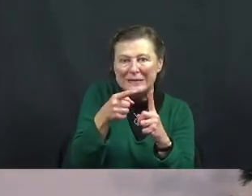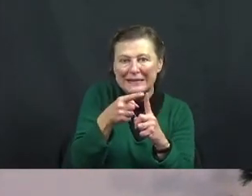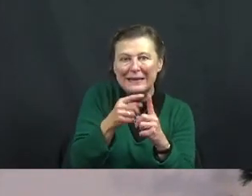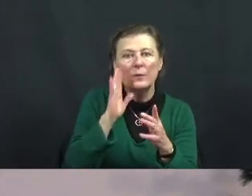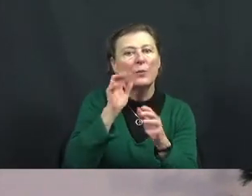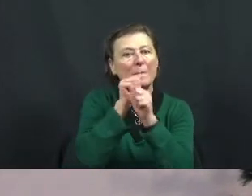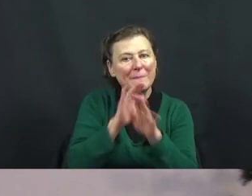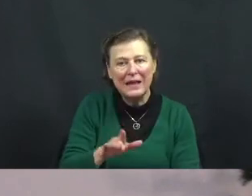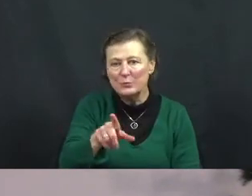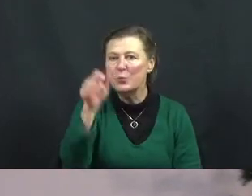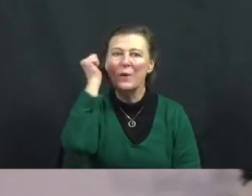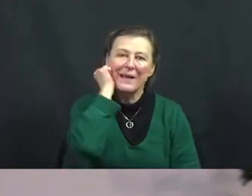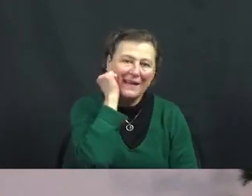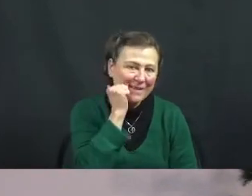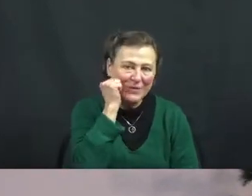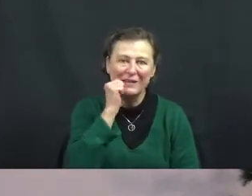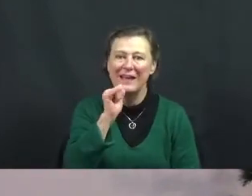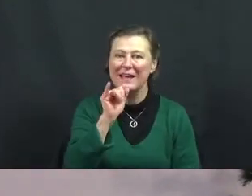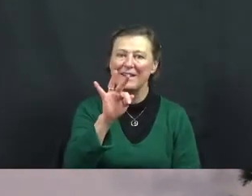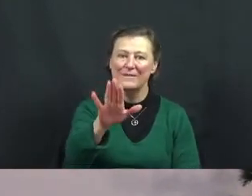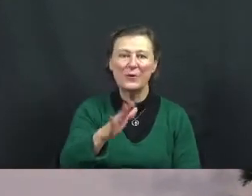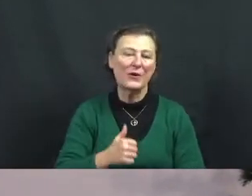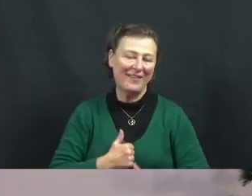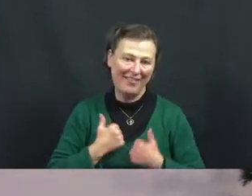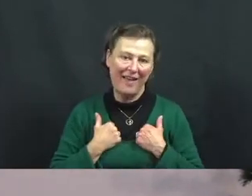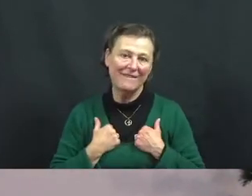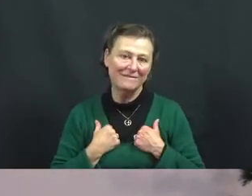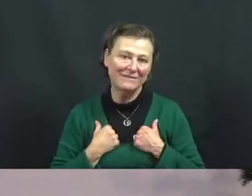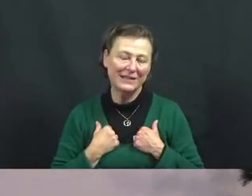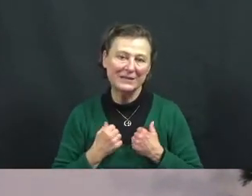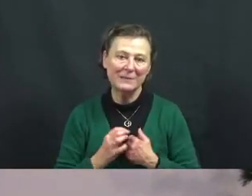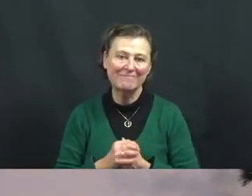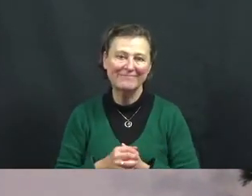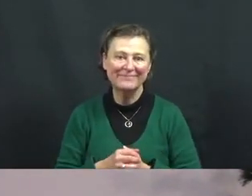every day of your life.